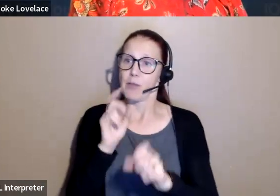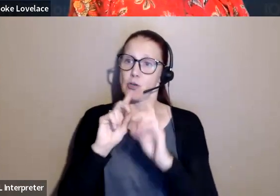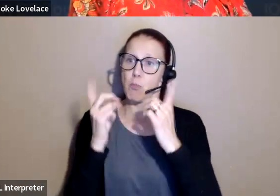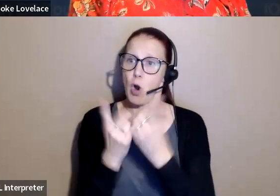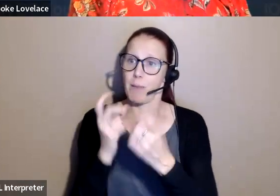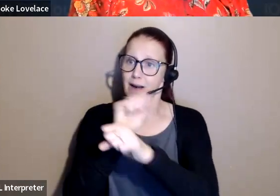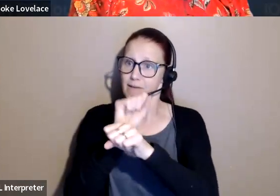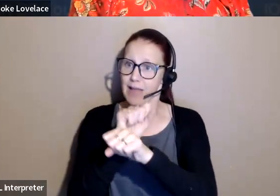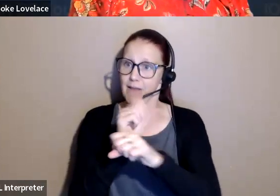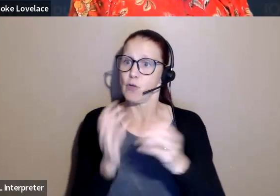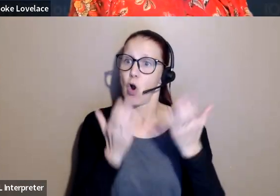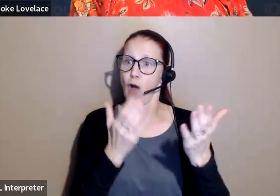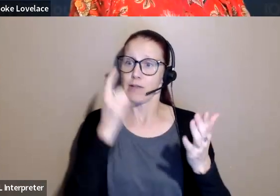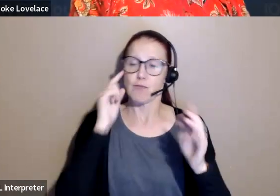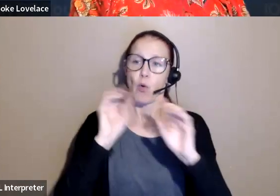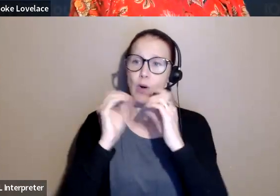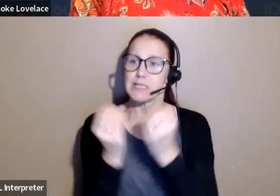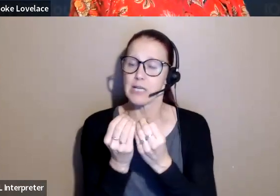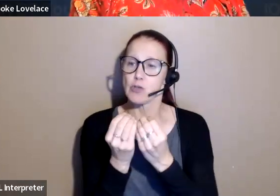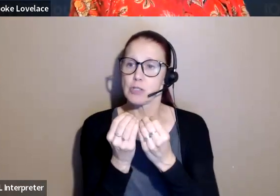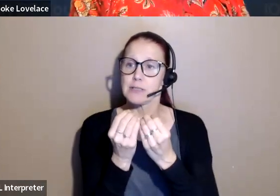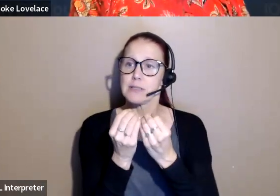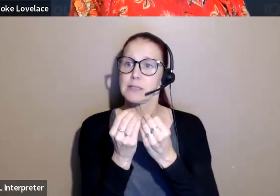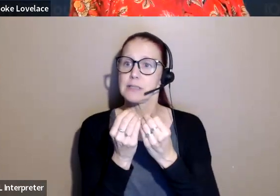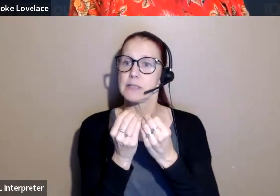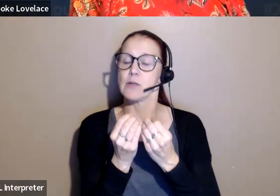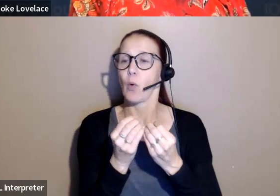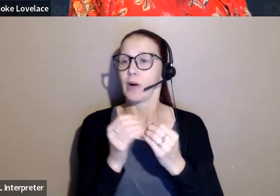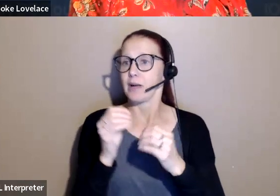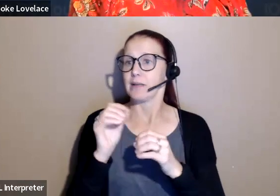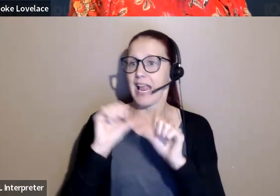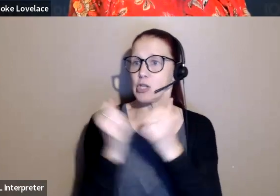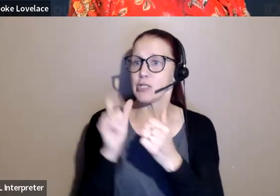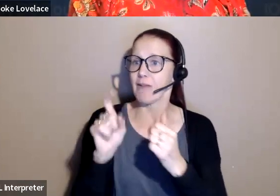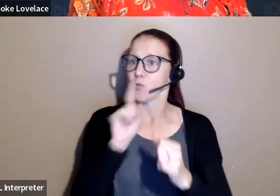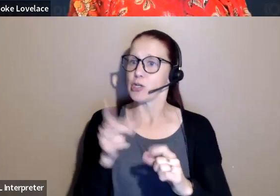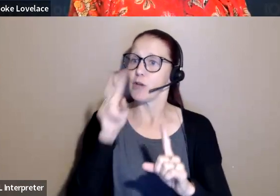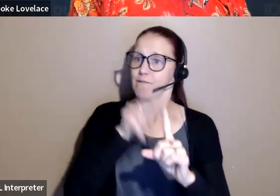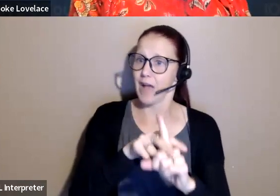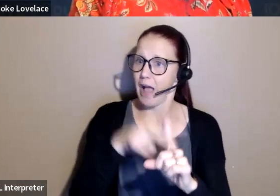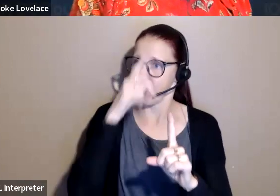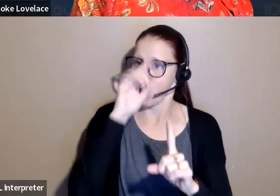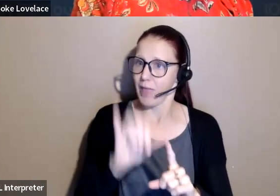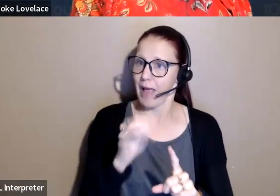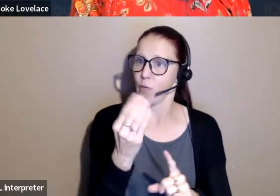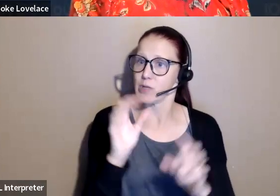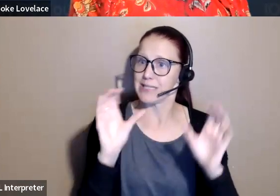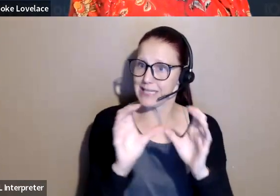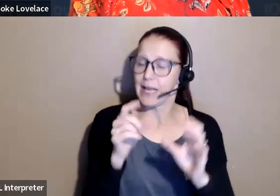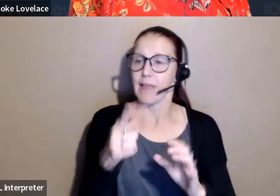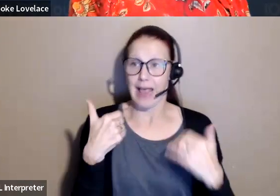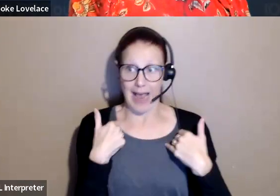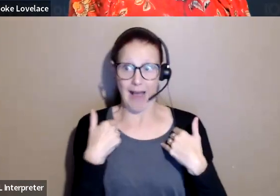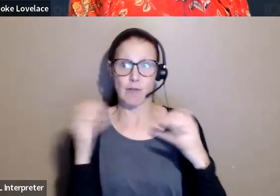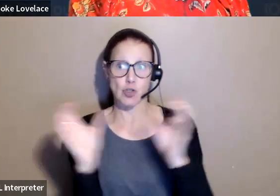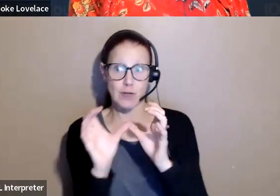offers organizations that people or employment agencies have to actually file for. And then when they have that certificate, they're able to